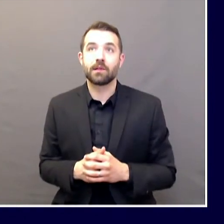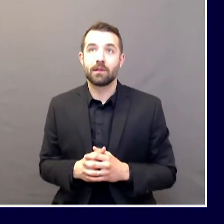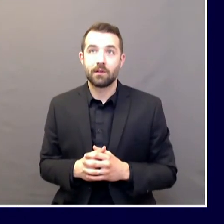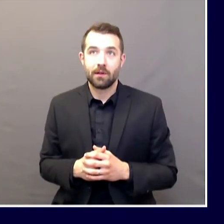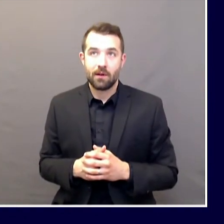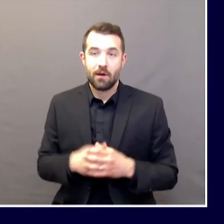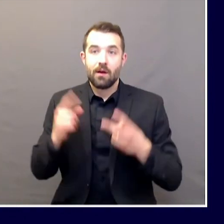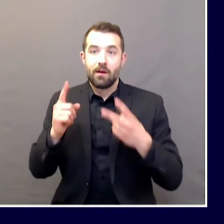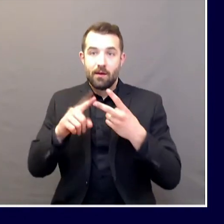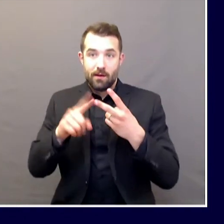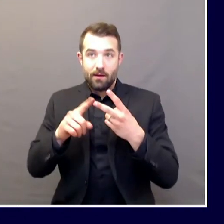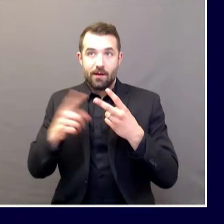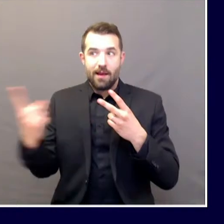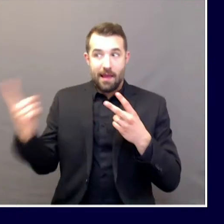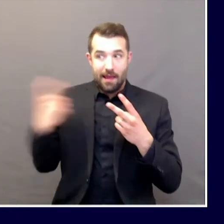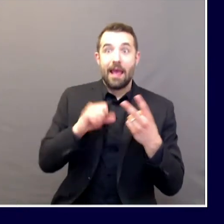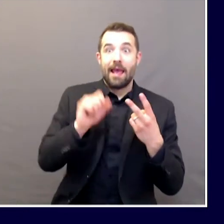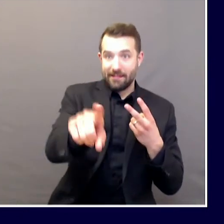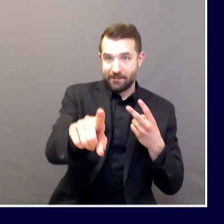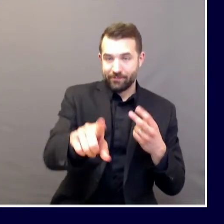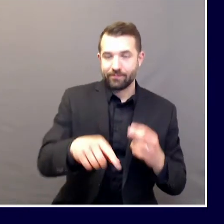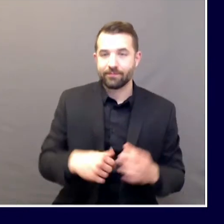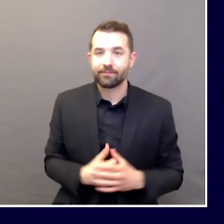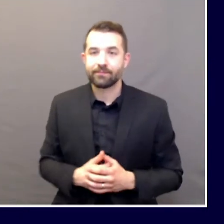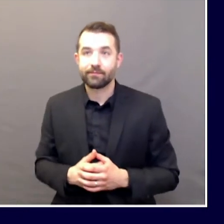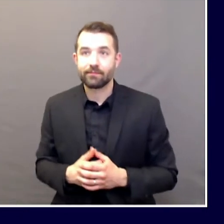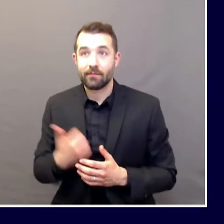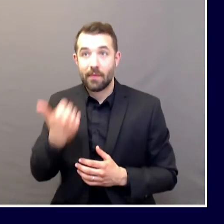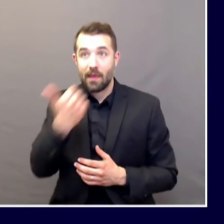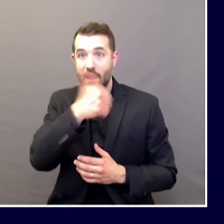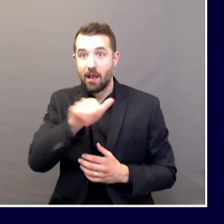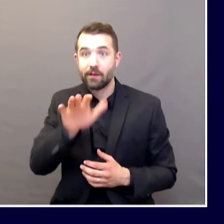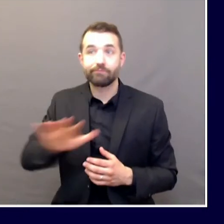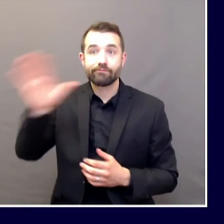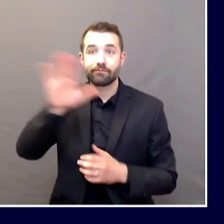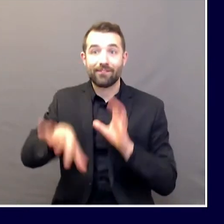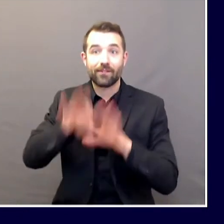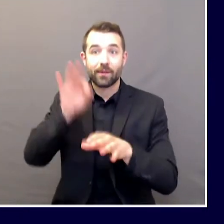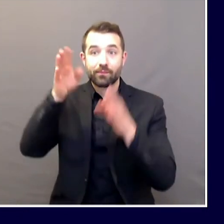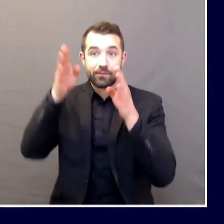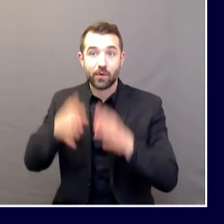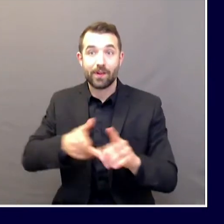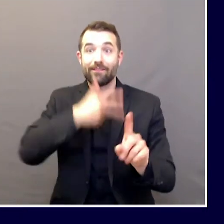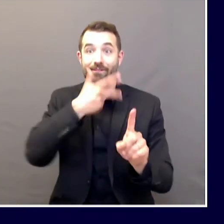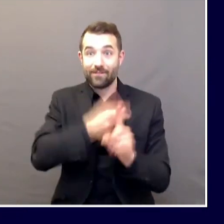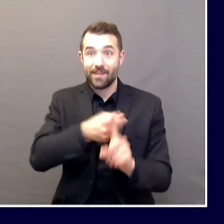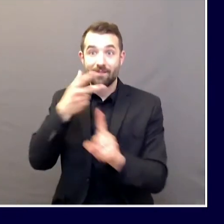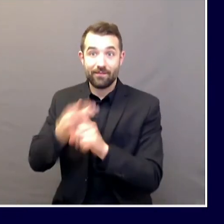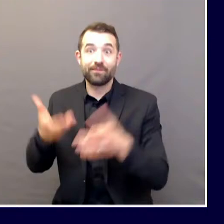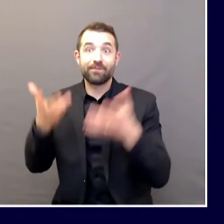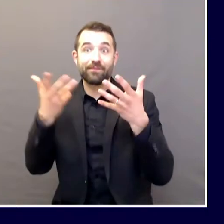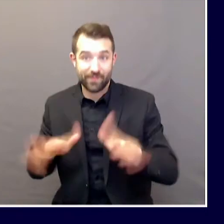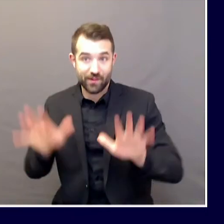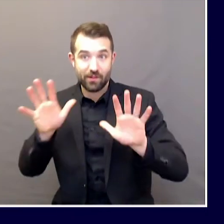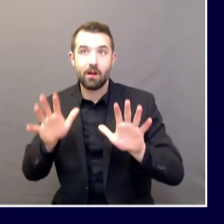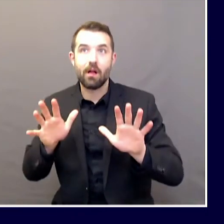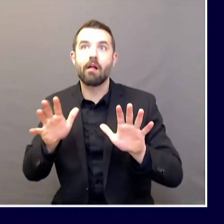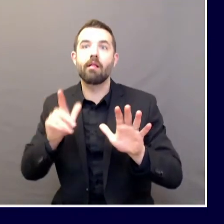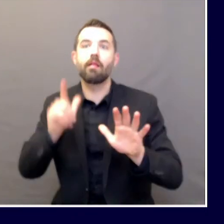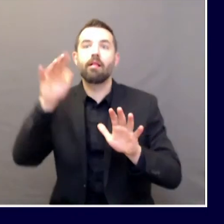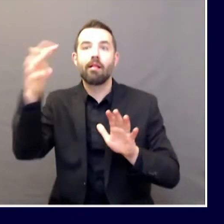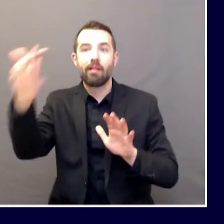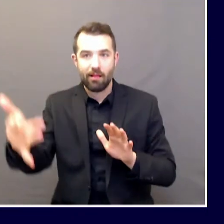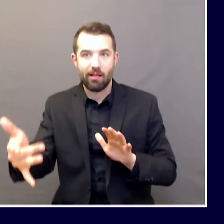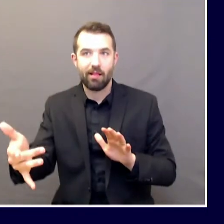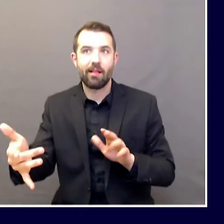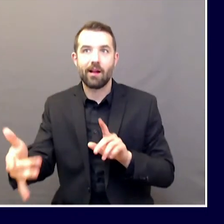for COVID after they've been fully vaccinated. Oh, yes. There are individuals who have tested